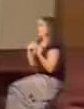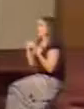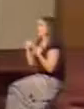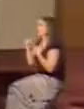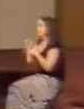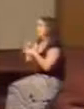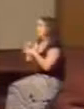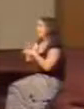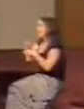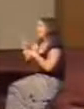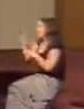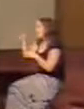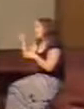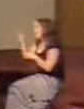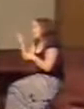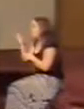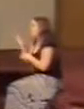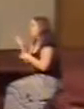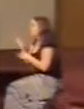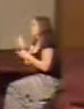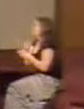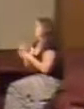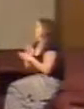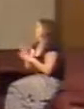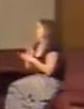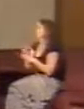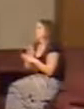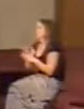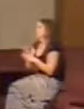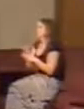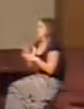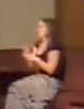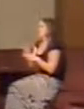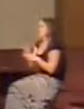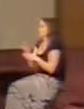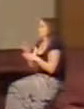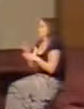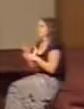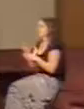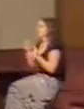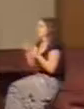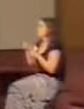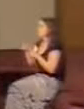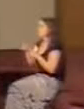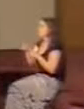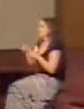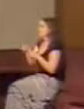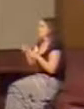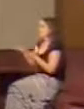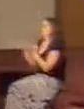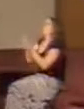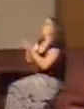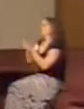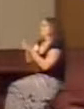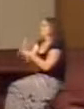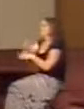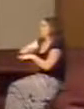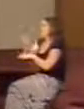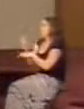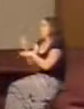People would come in at 8 o'clock when the doors opened. You had to run them out at 2 o'clock in the morning. People just partying